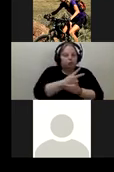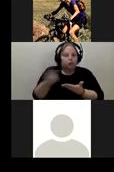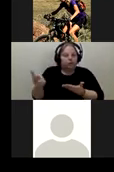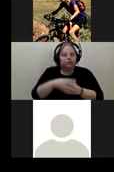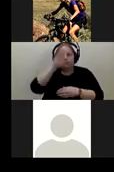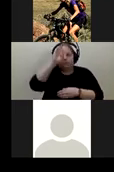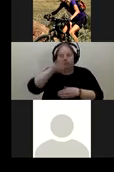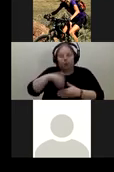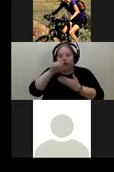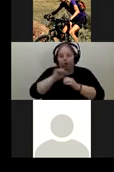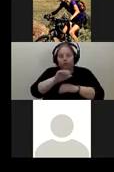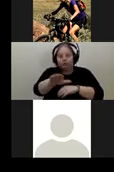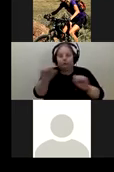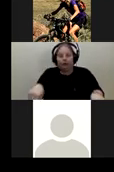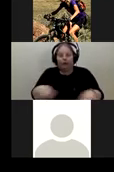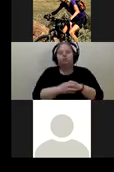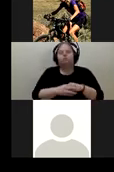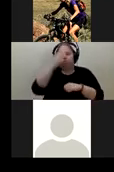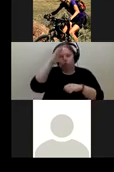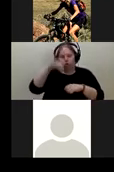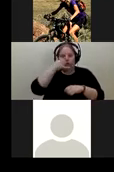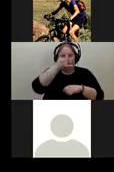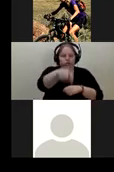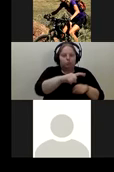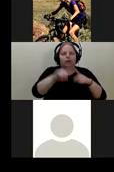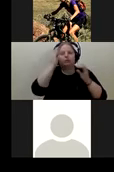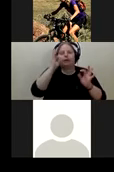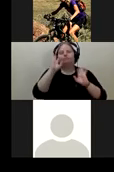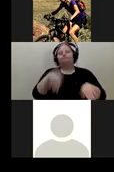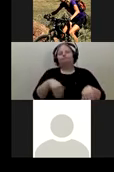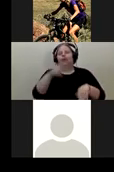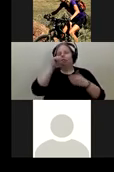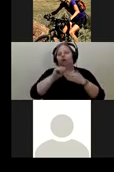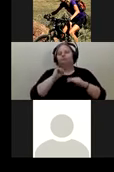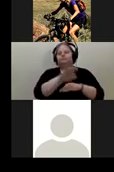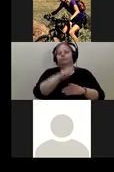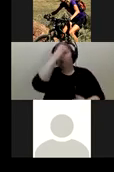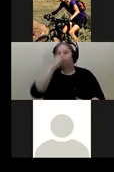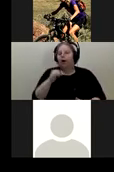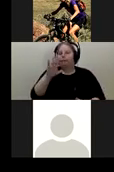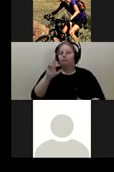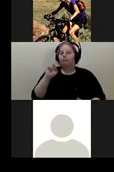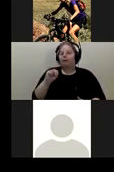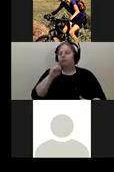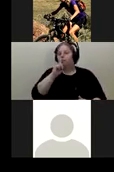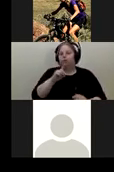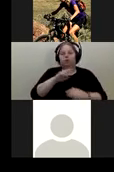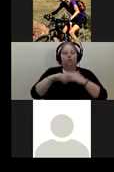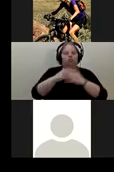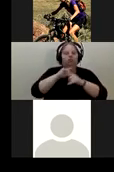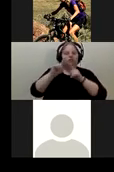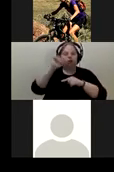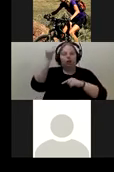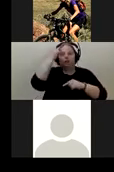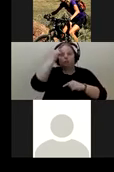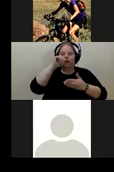letter. She knows she should call him, but she decides to send him a letter because Ben's been getting all of these government letters and these